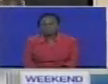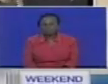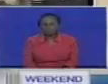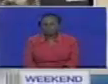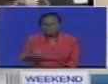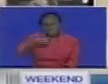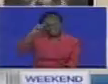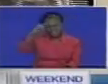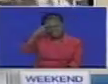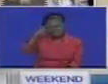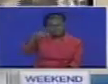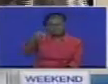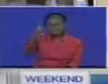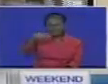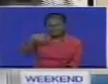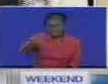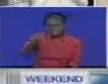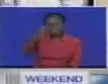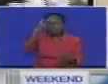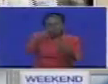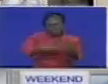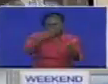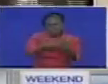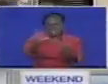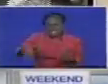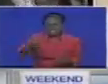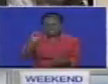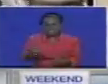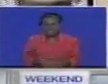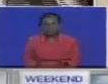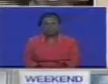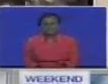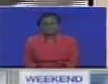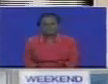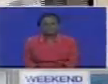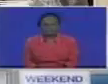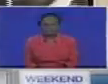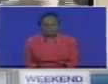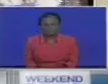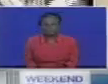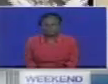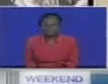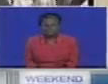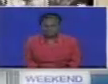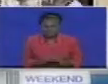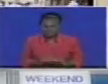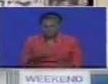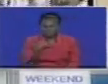I don't think it was right. It was very costly for the party, and by extension the country, because as you are aware,